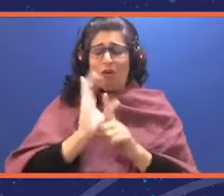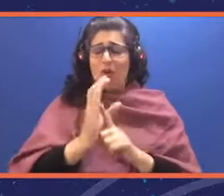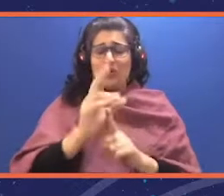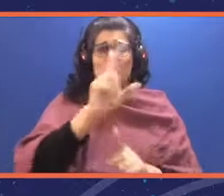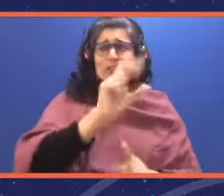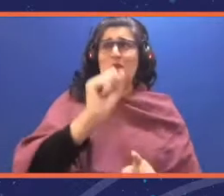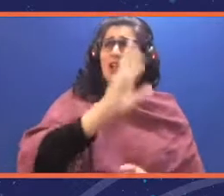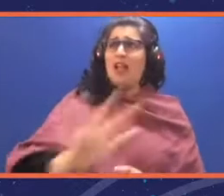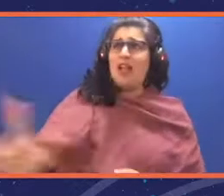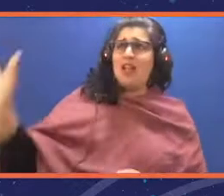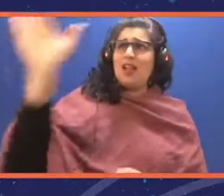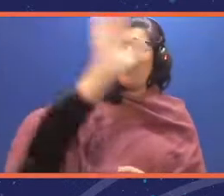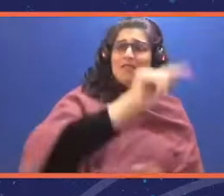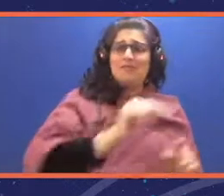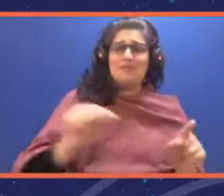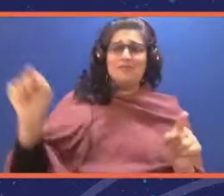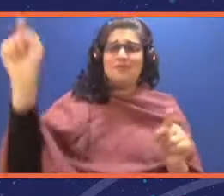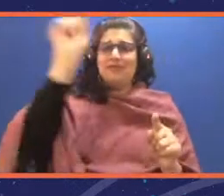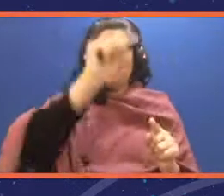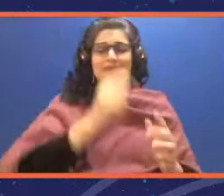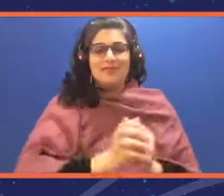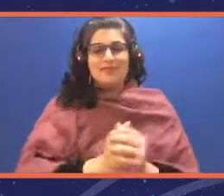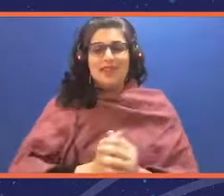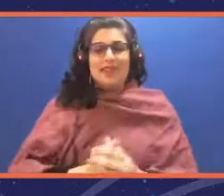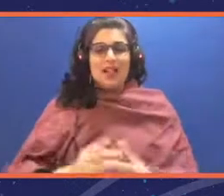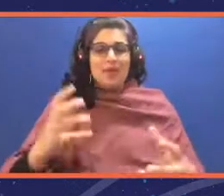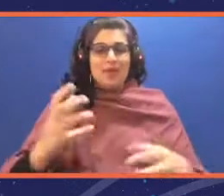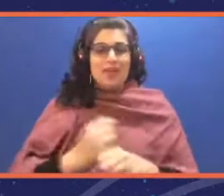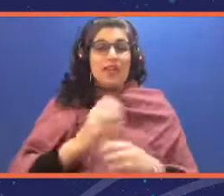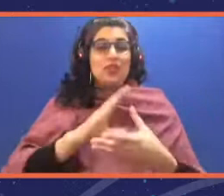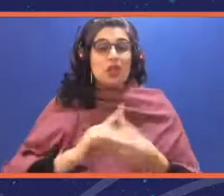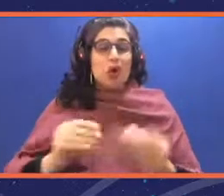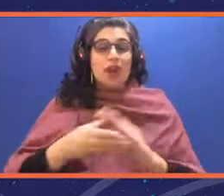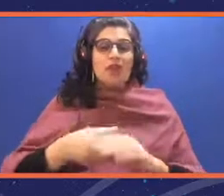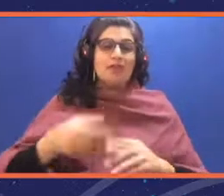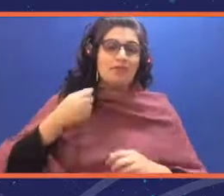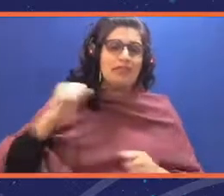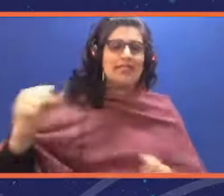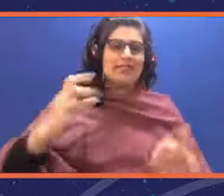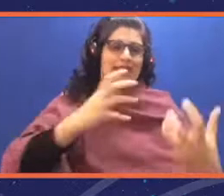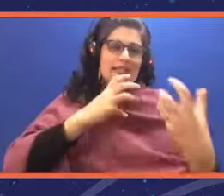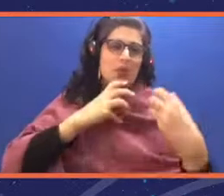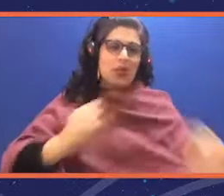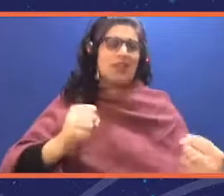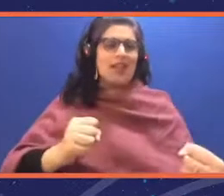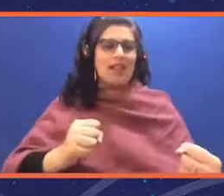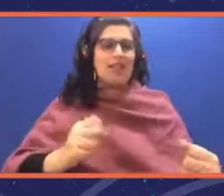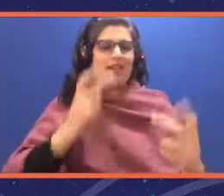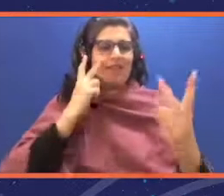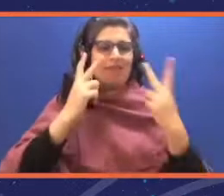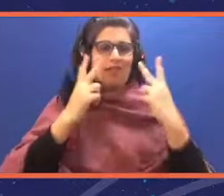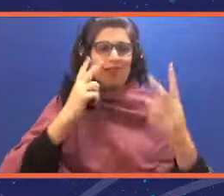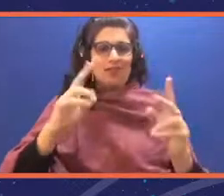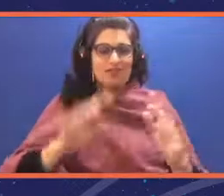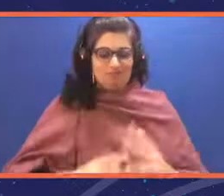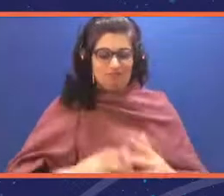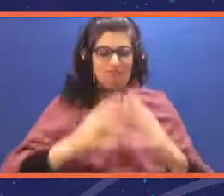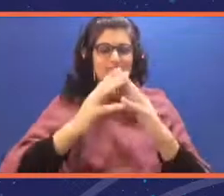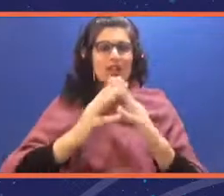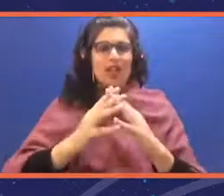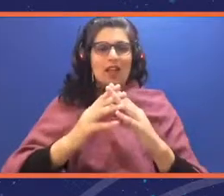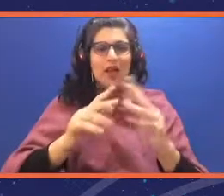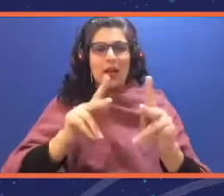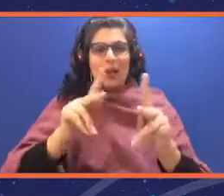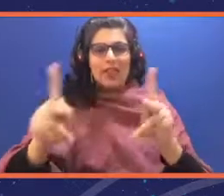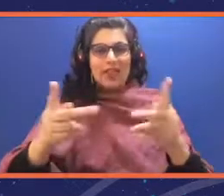of resistance and resilience visible, centering intellectuality and play. She builds spaces where folks gather and create. She believes deeply